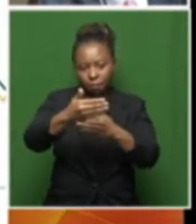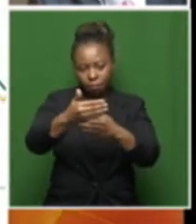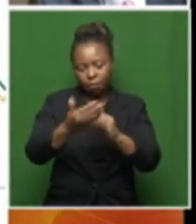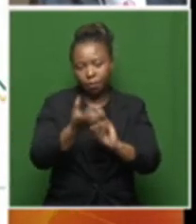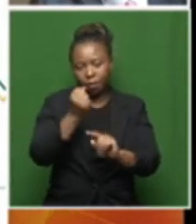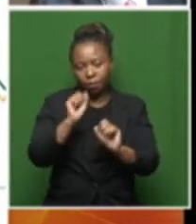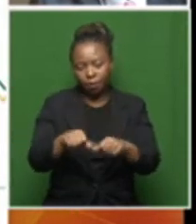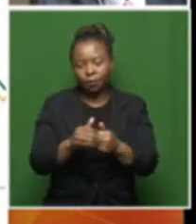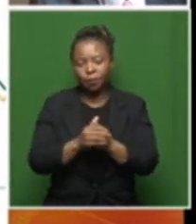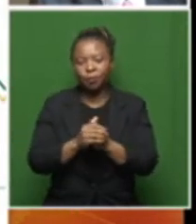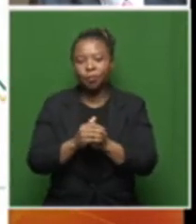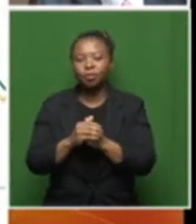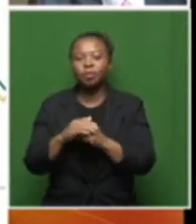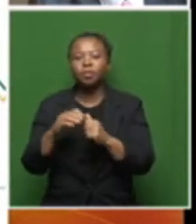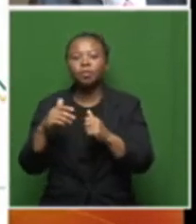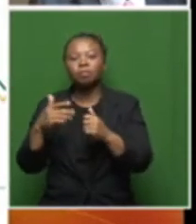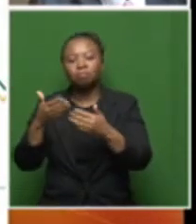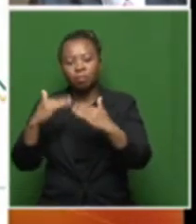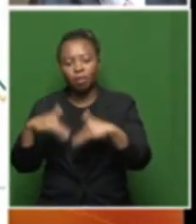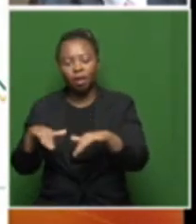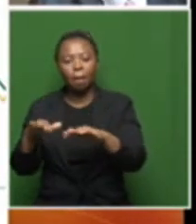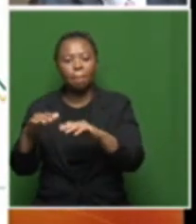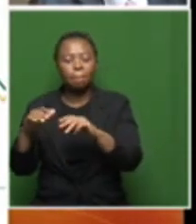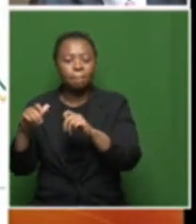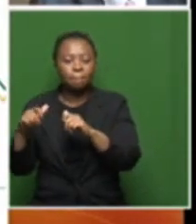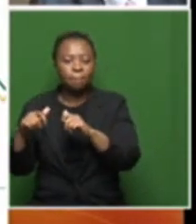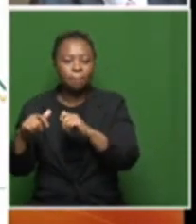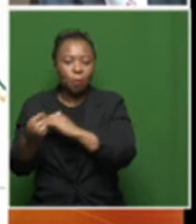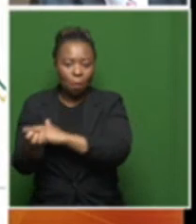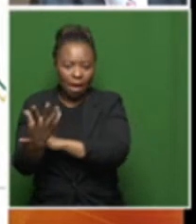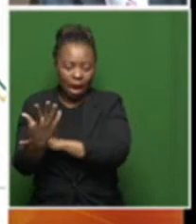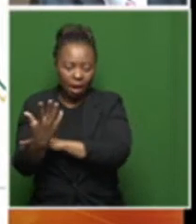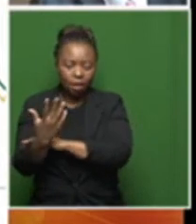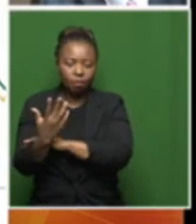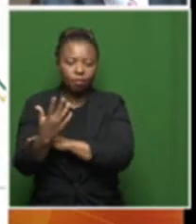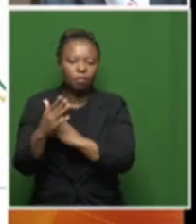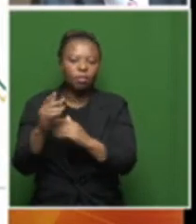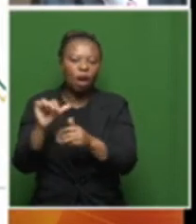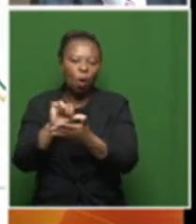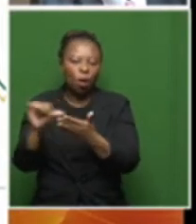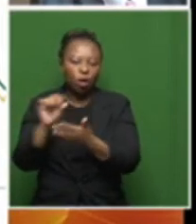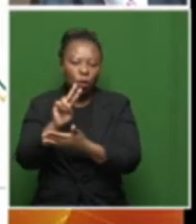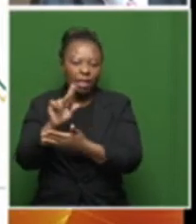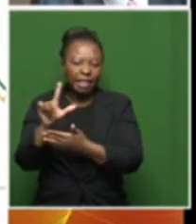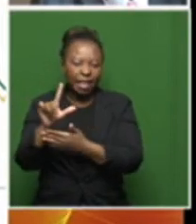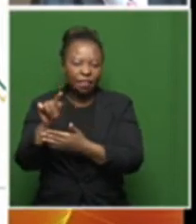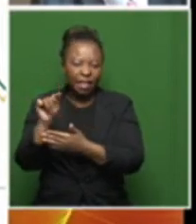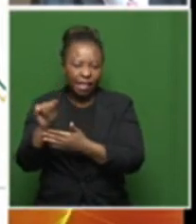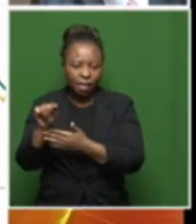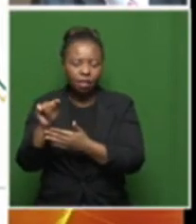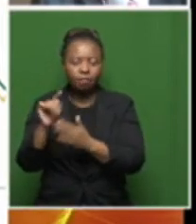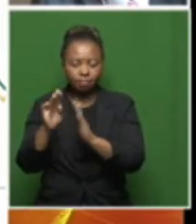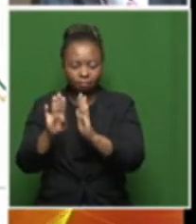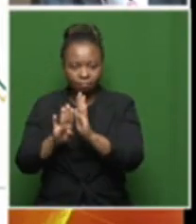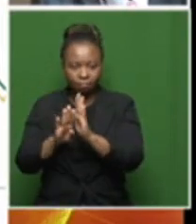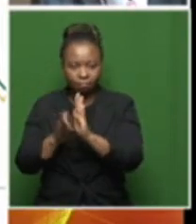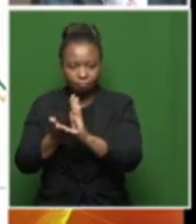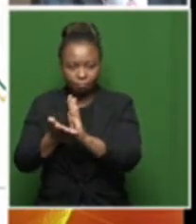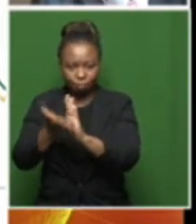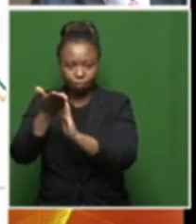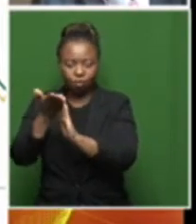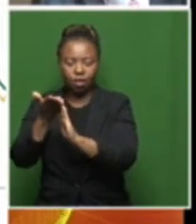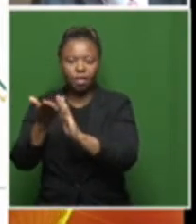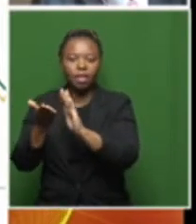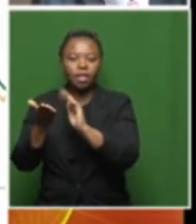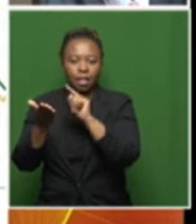Mpumalanga has had during the week of the 20th to the 27th, when they picked up, it was when we started